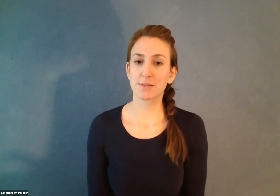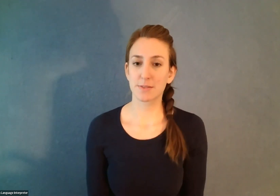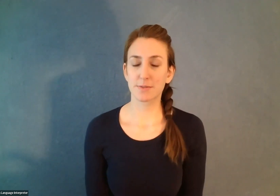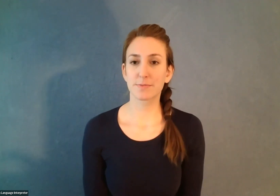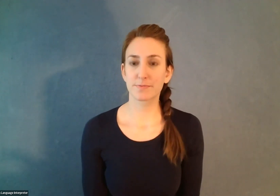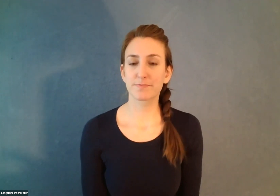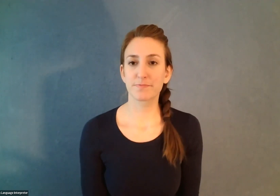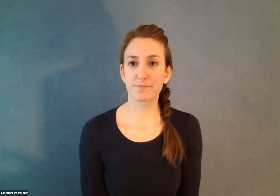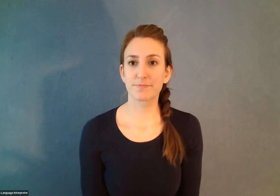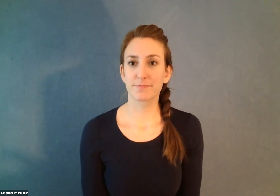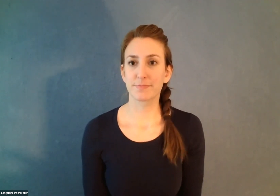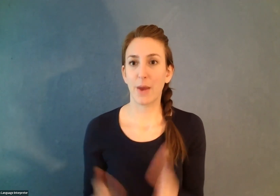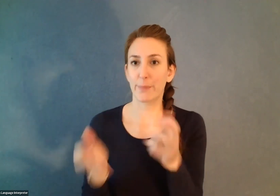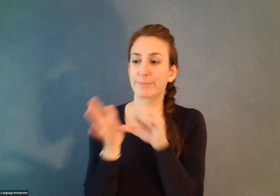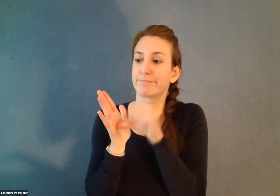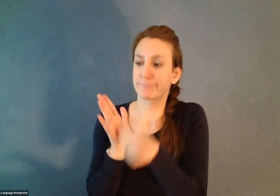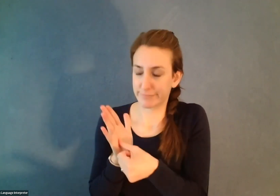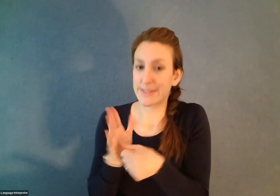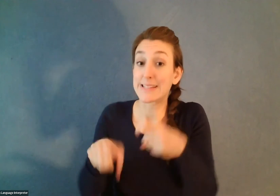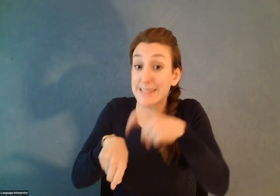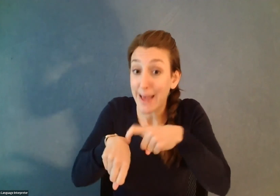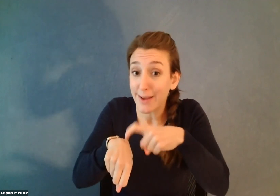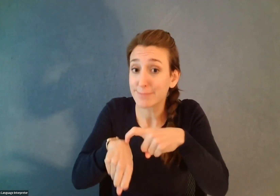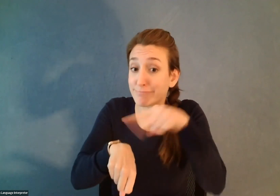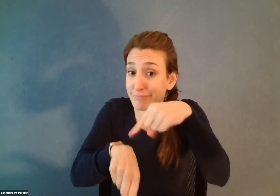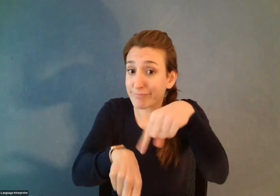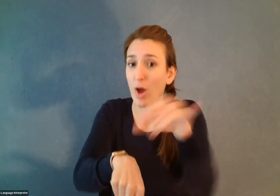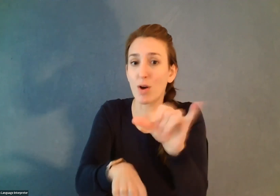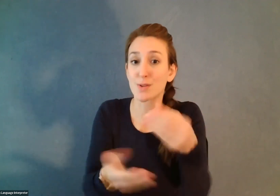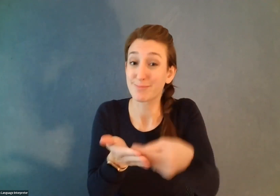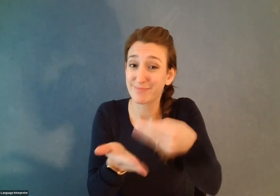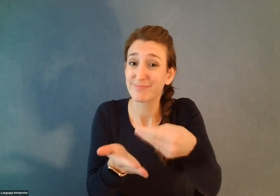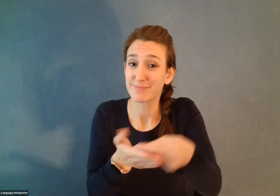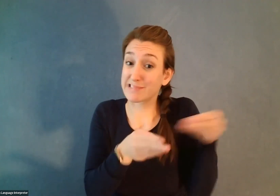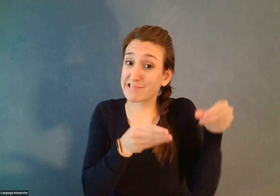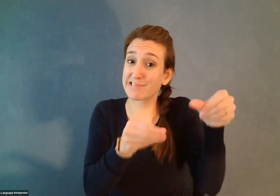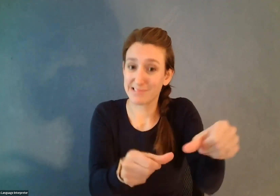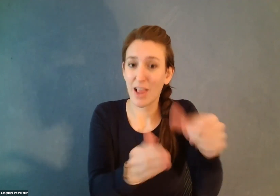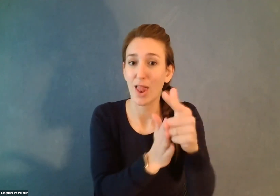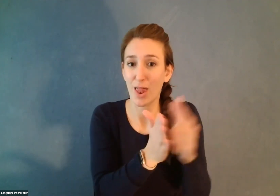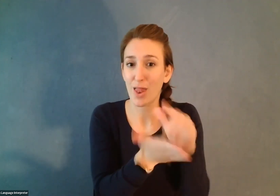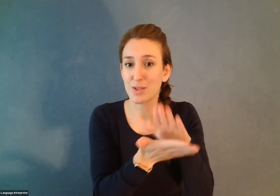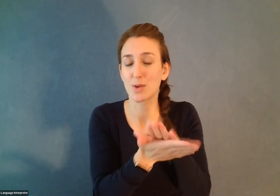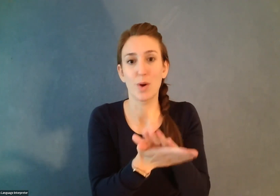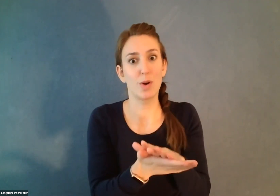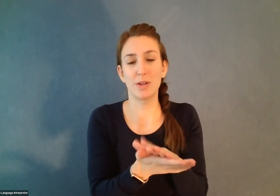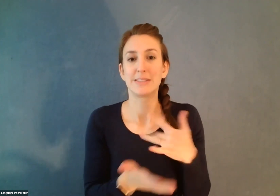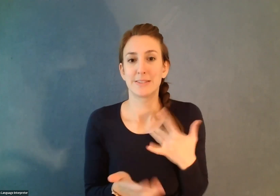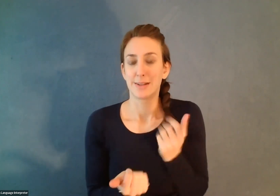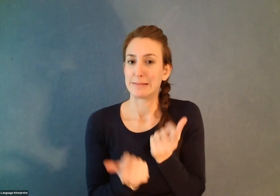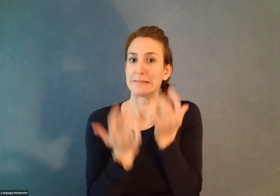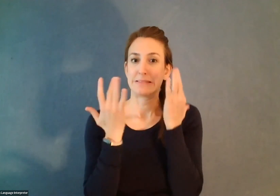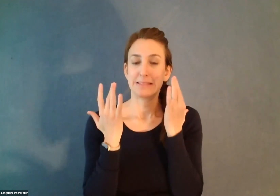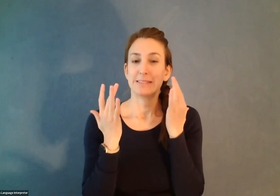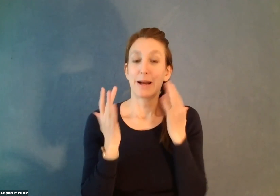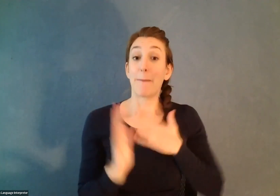that the time and expense of law school is overwhelming. So my goal when I'm teaching is to have students leave excited for law.